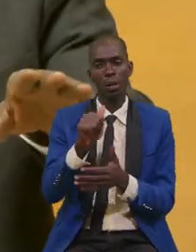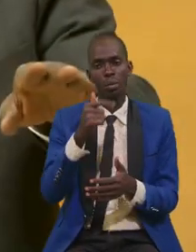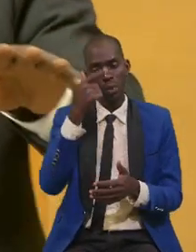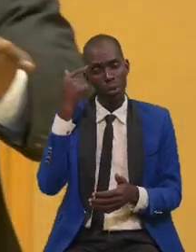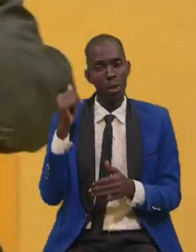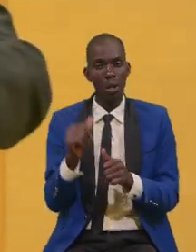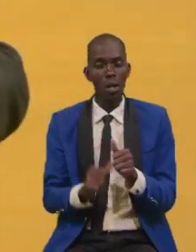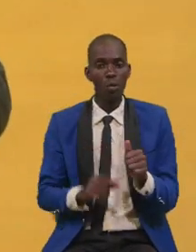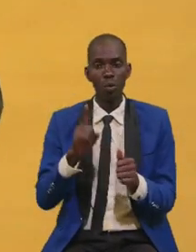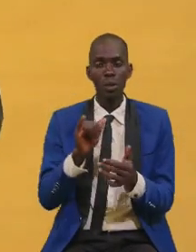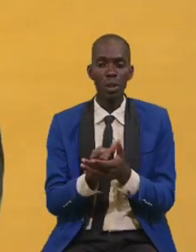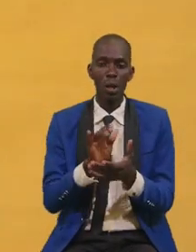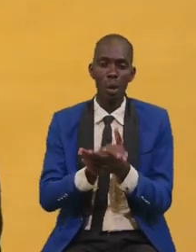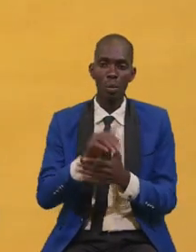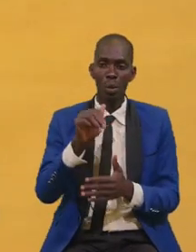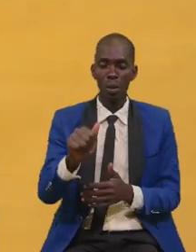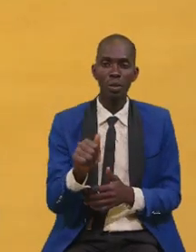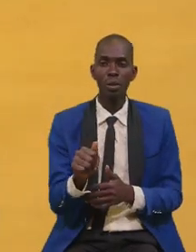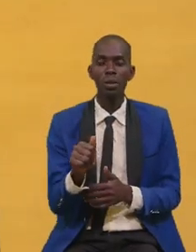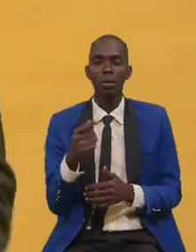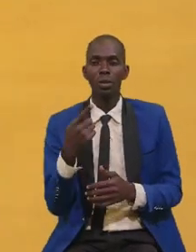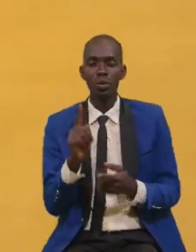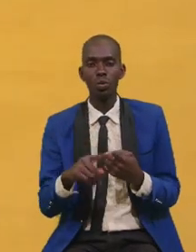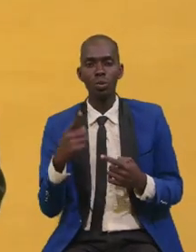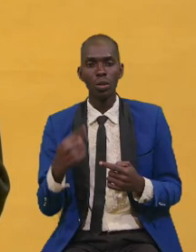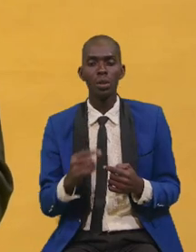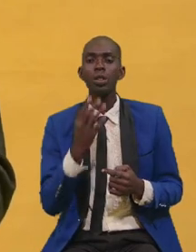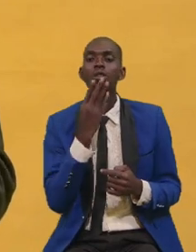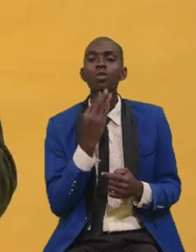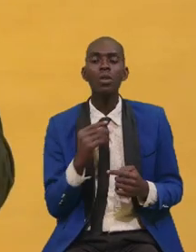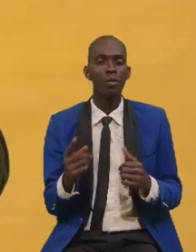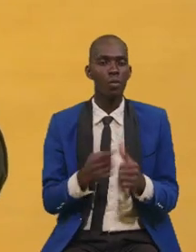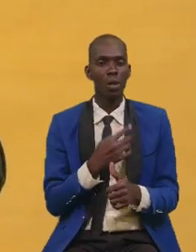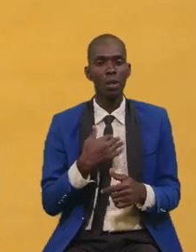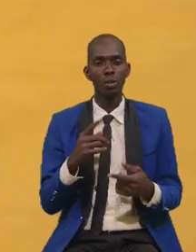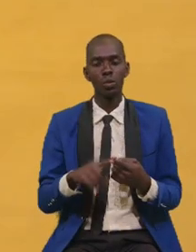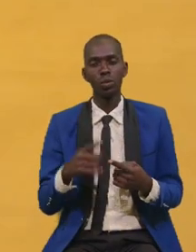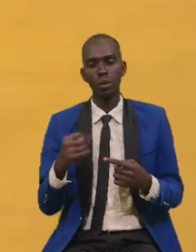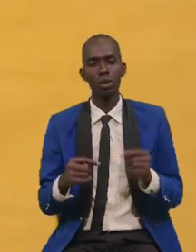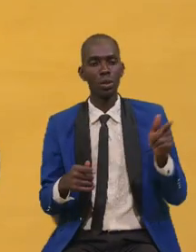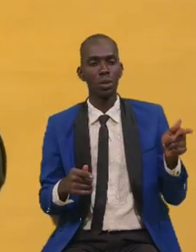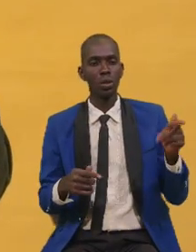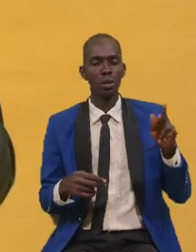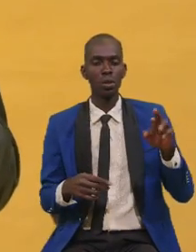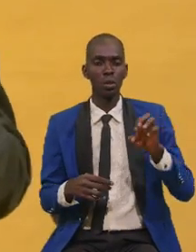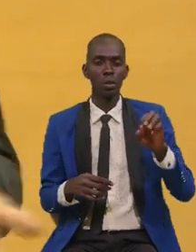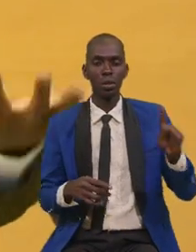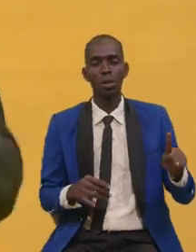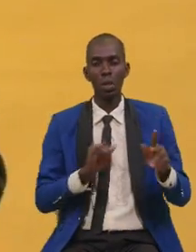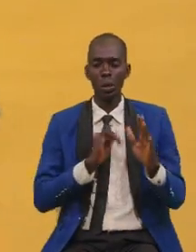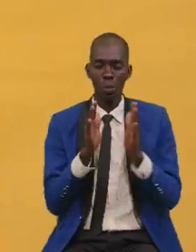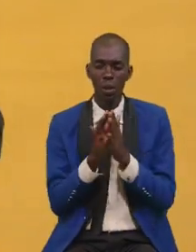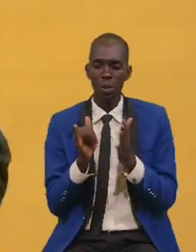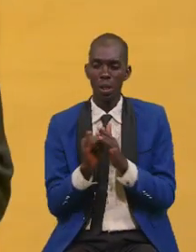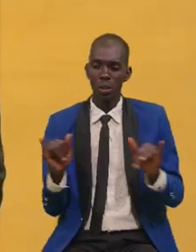believeth, to the Jew first and also to the Greek, I pray that that same purposefulness and that same